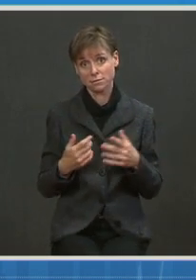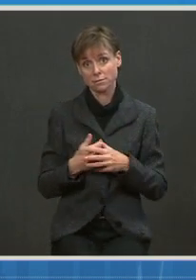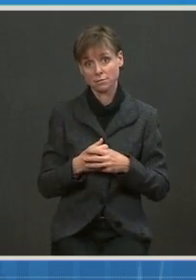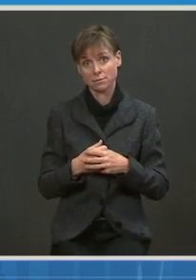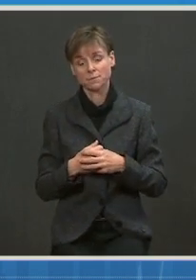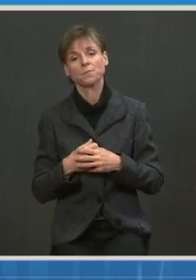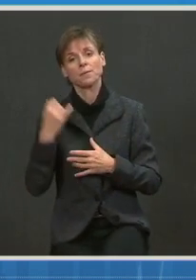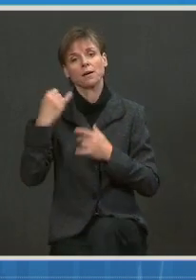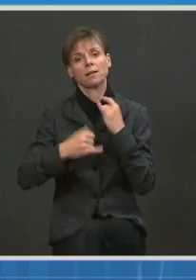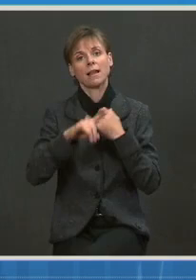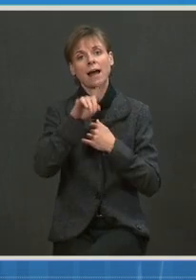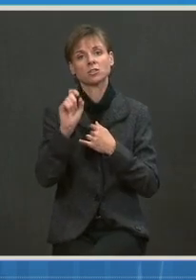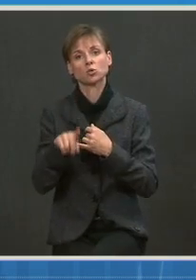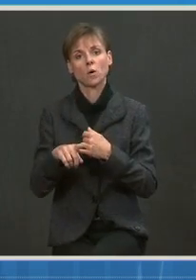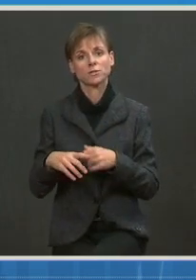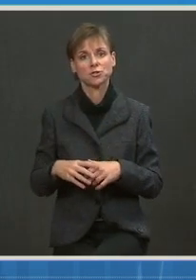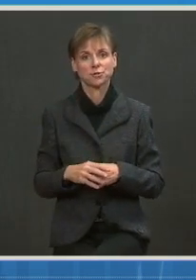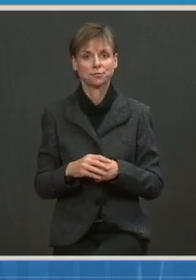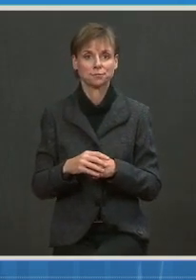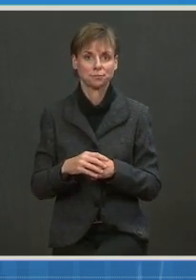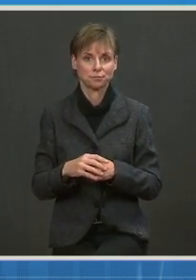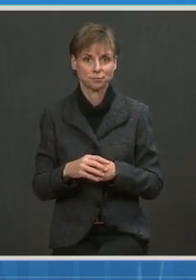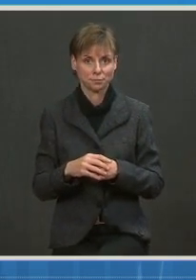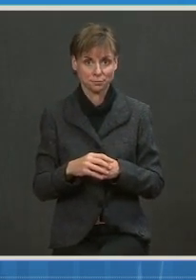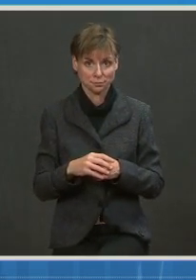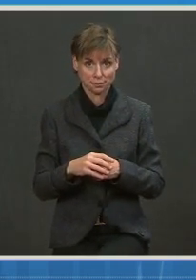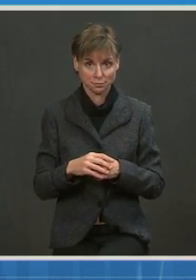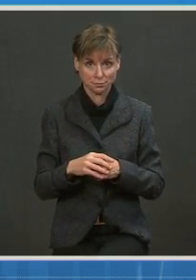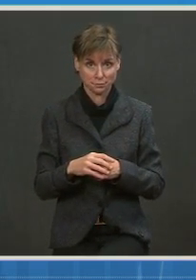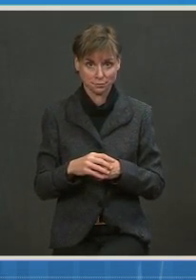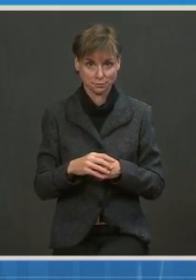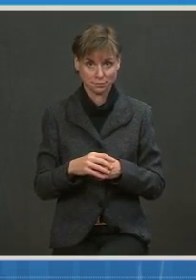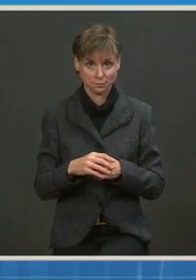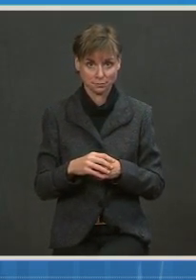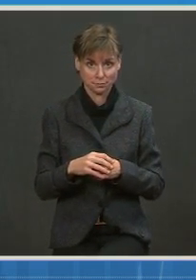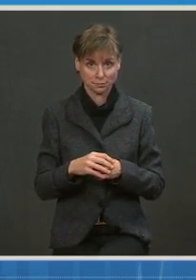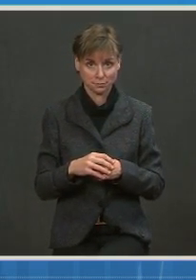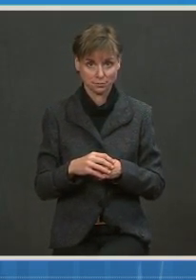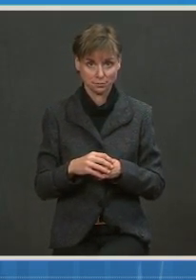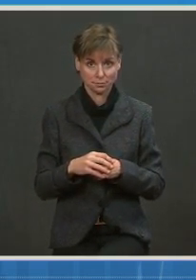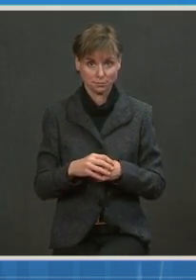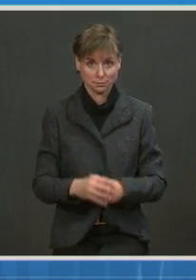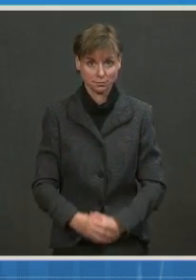Last question, we'll go to Ricardo Alonso Zaldivar at AP.